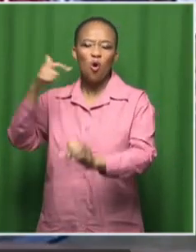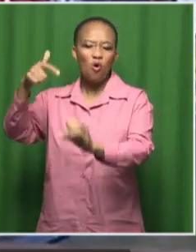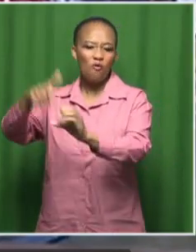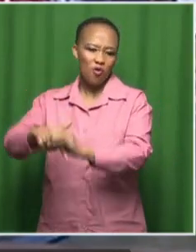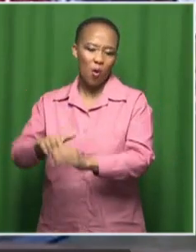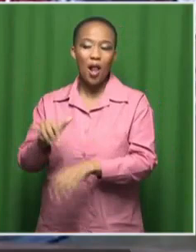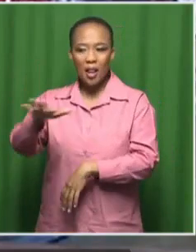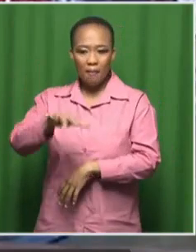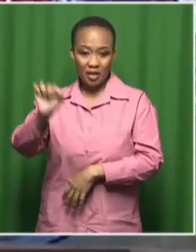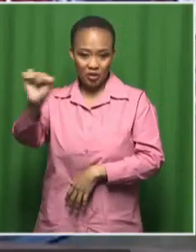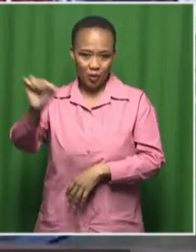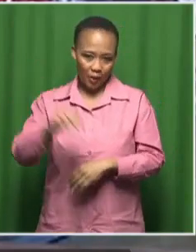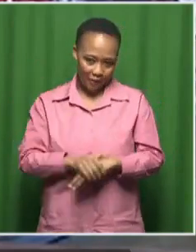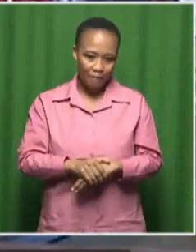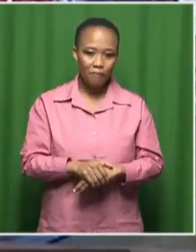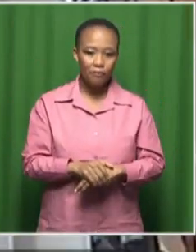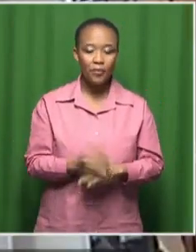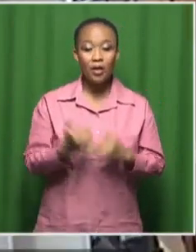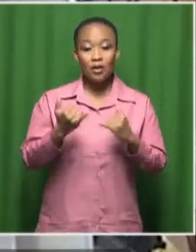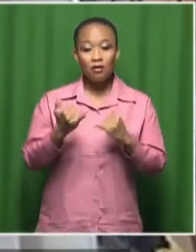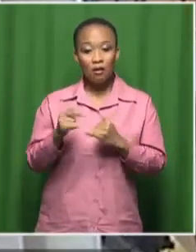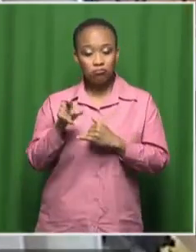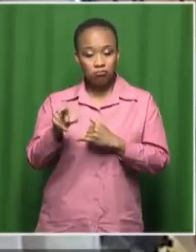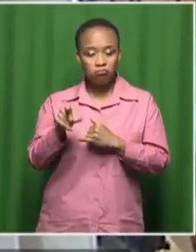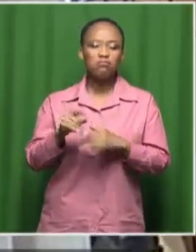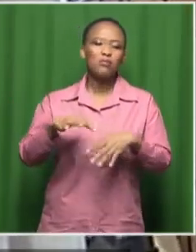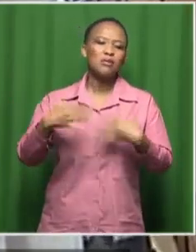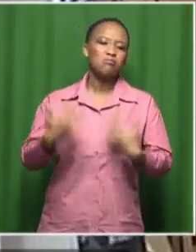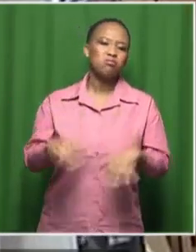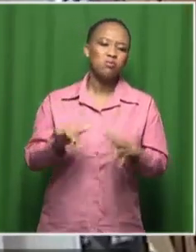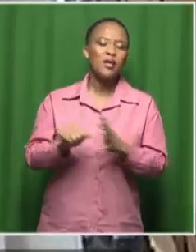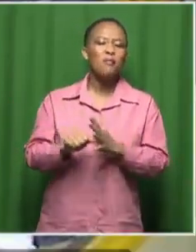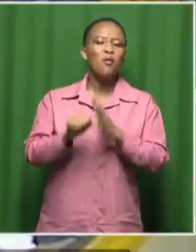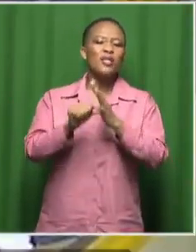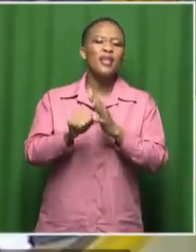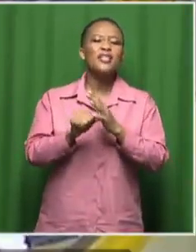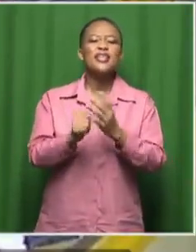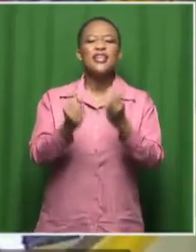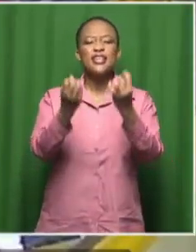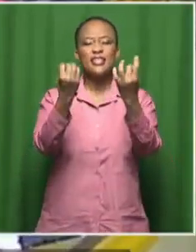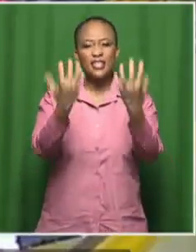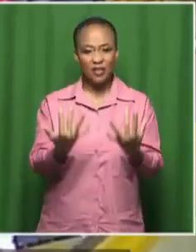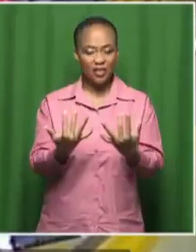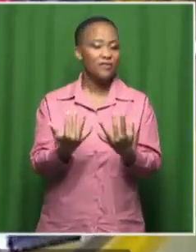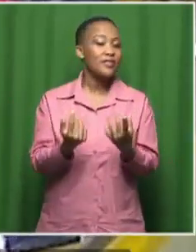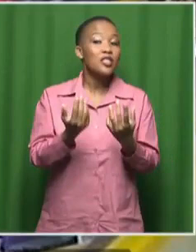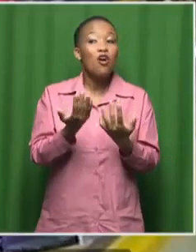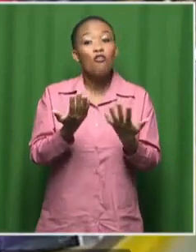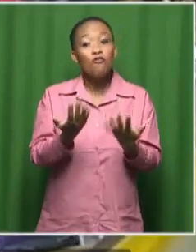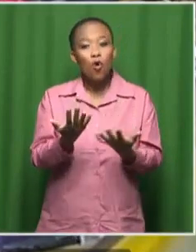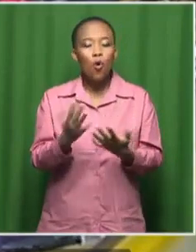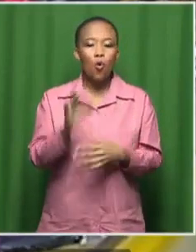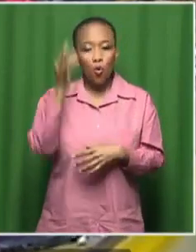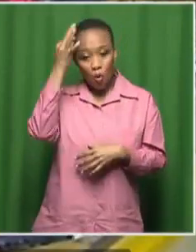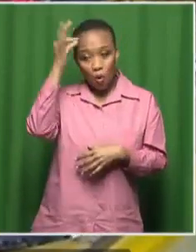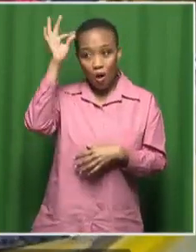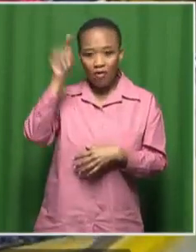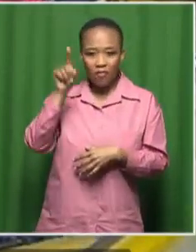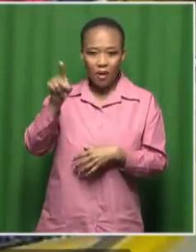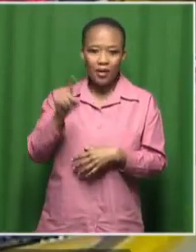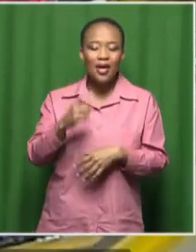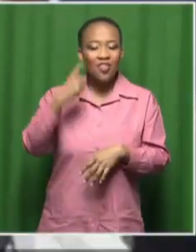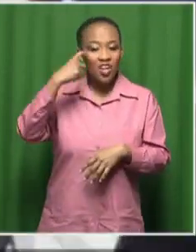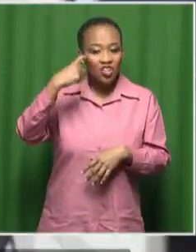has been a key beneficiary of government incentives, and now with the world looking to limit its carbon footprint, the expiry date for